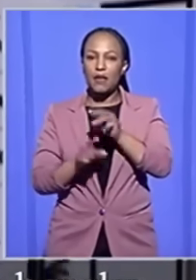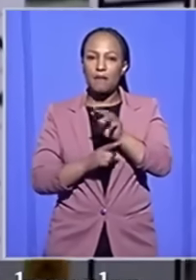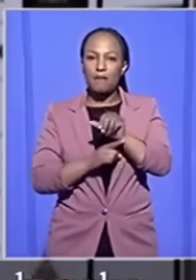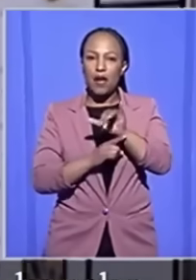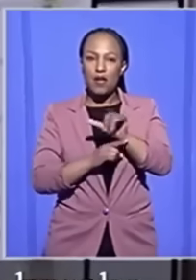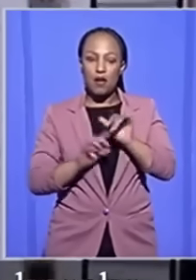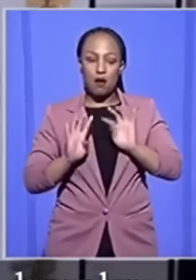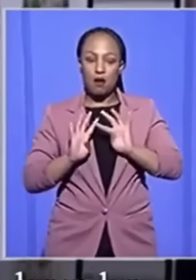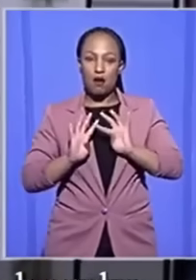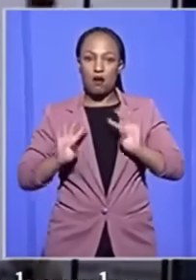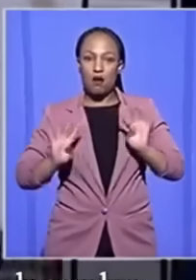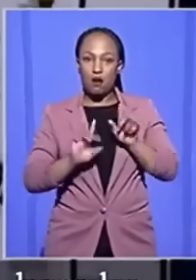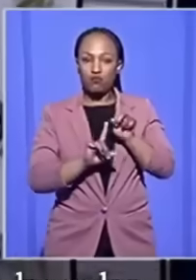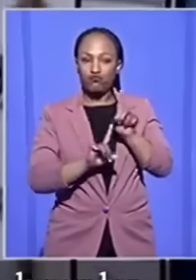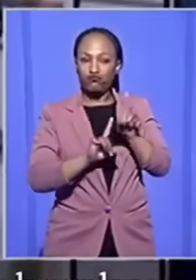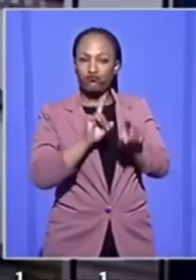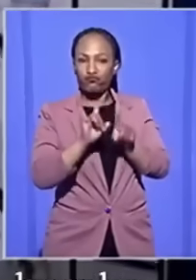ba IEC.